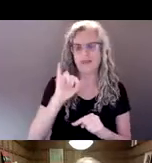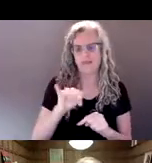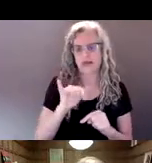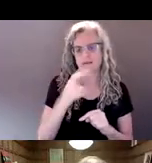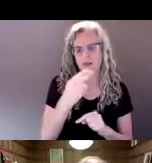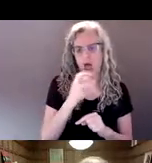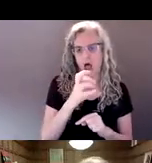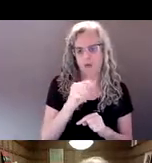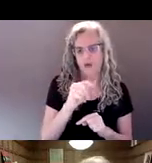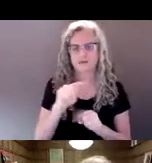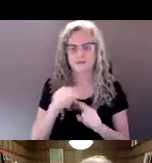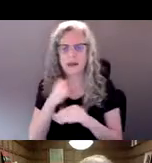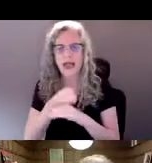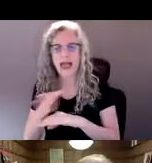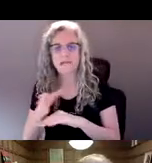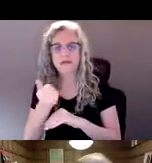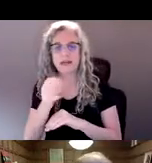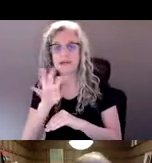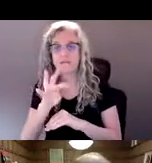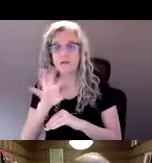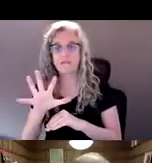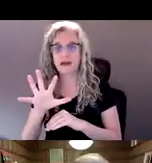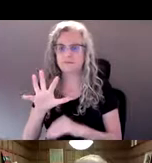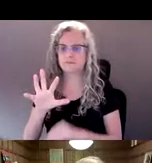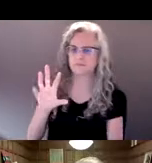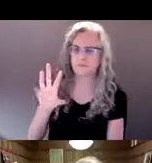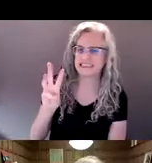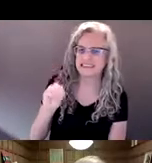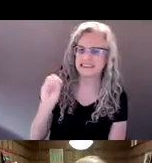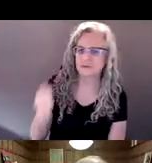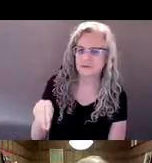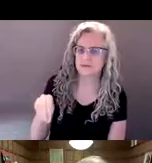than 50% of the Jewish population of Europe has disappeared.